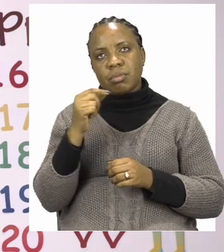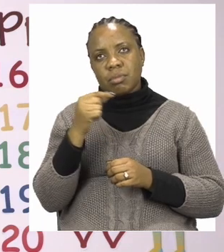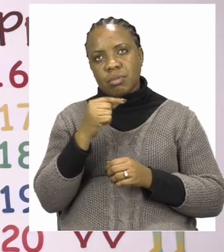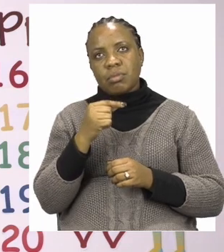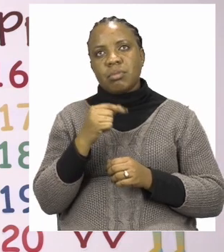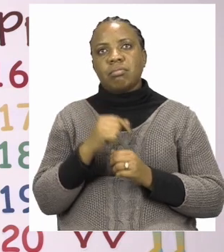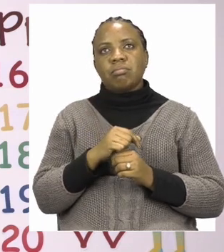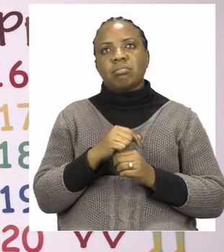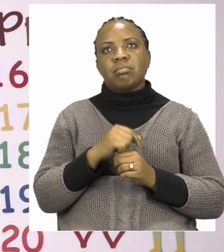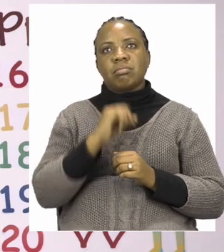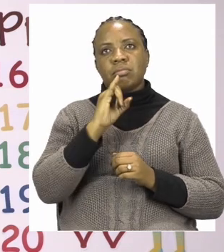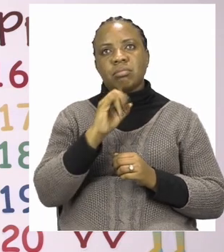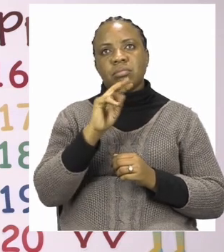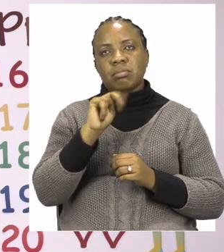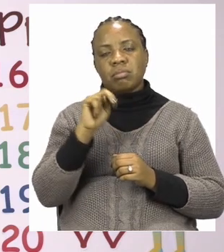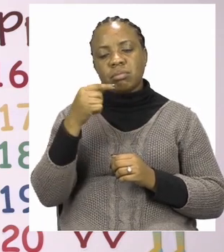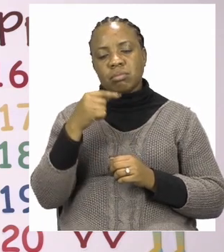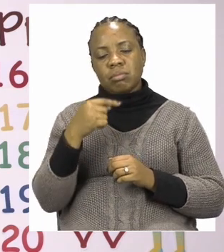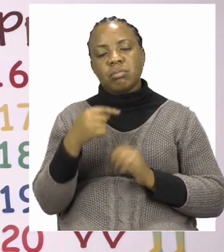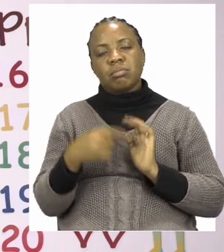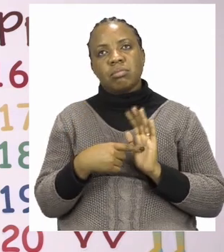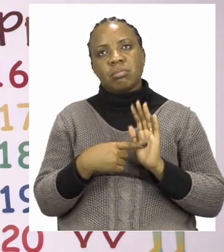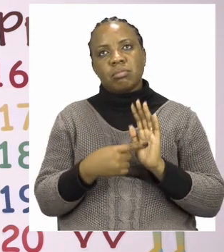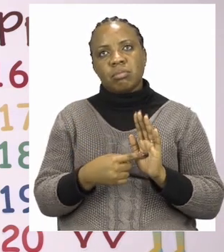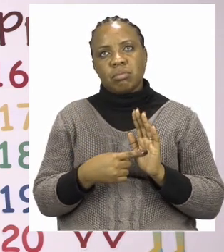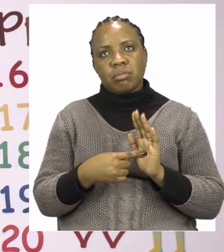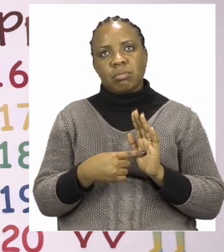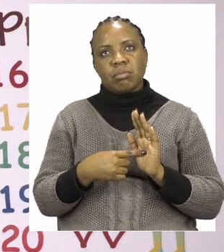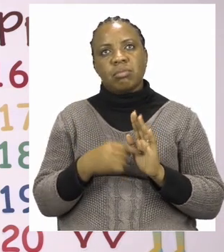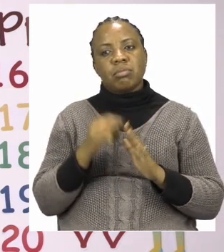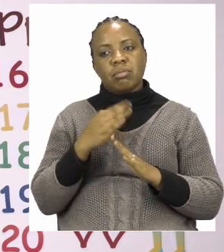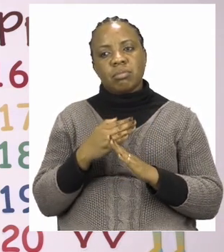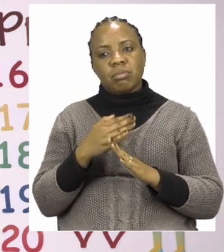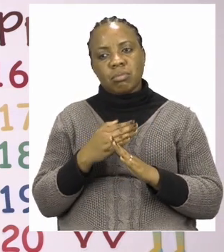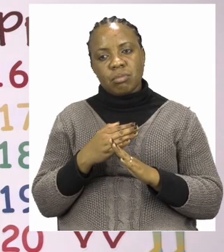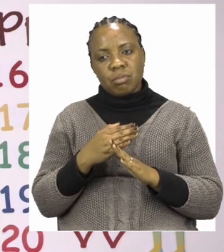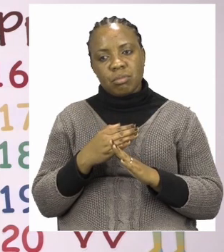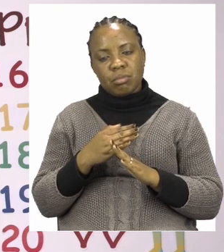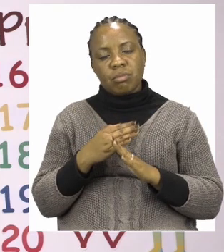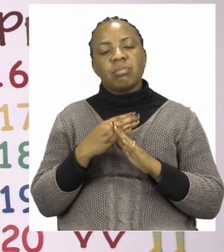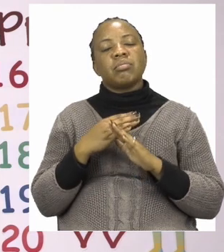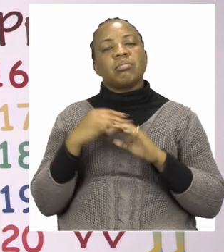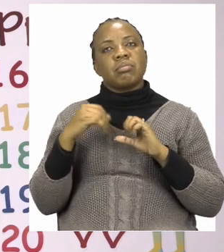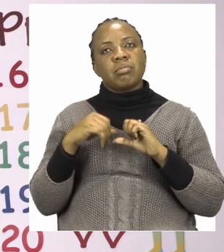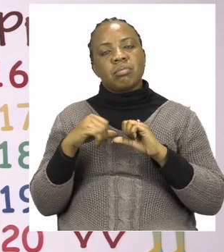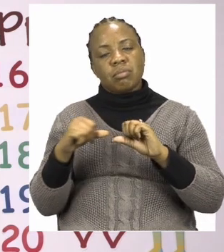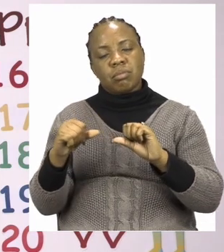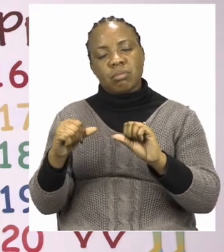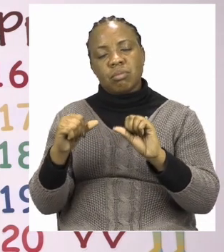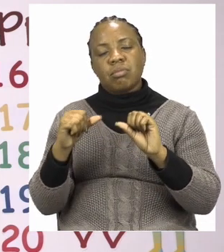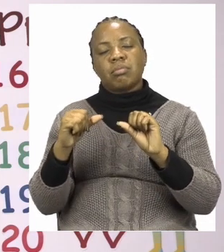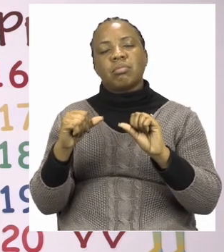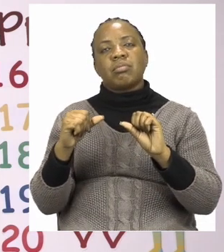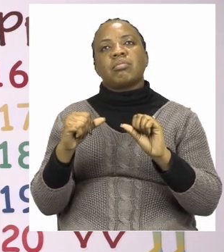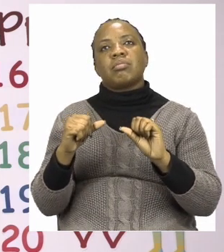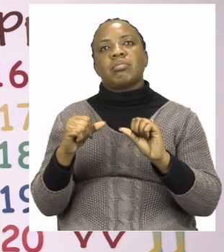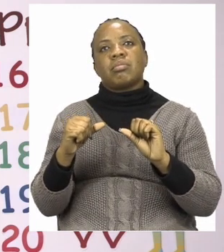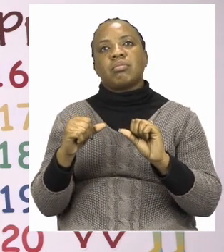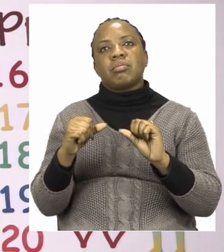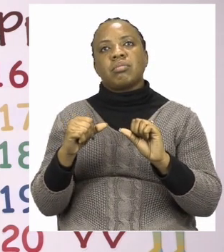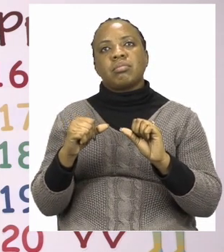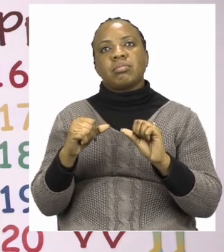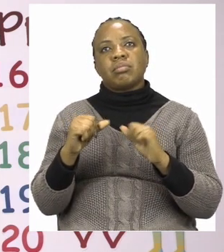watching. So don't forget the ing is what is important here. The word doesn't change, it